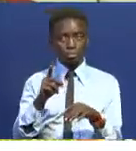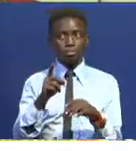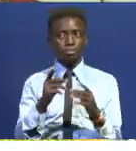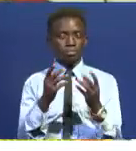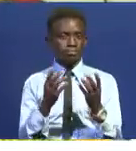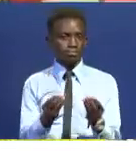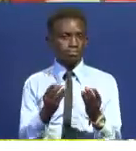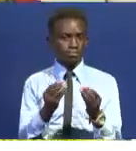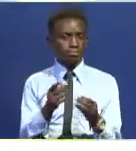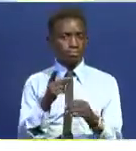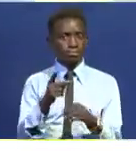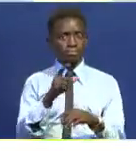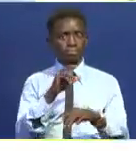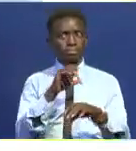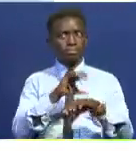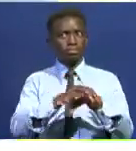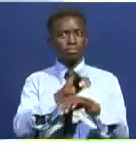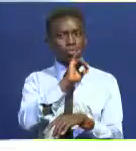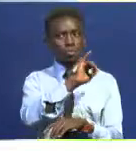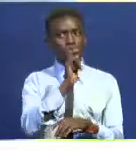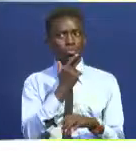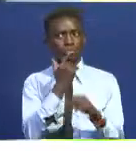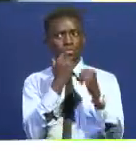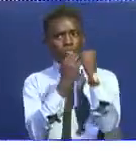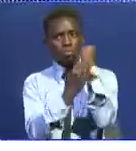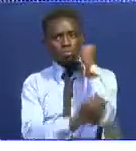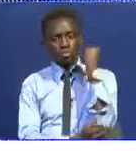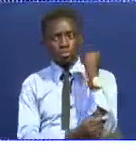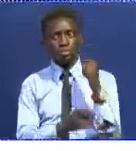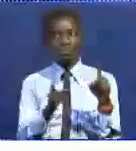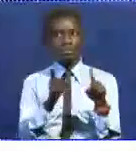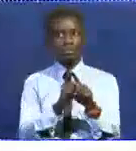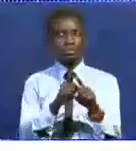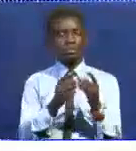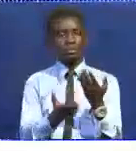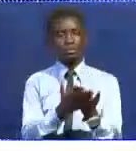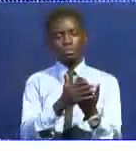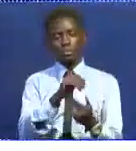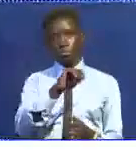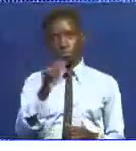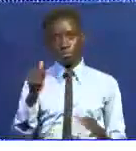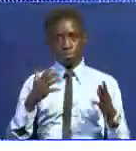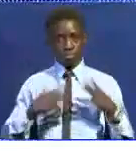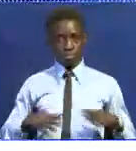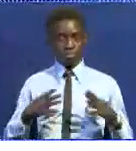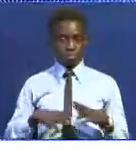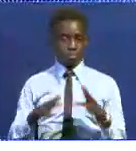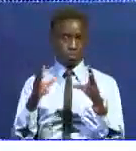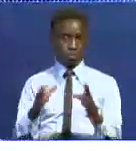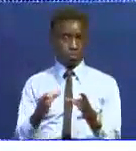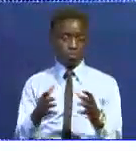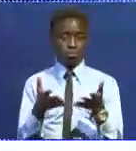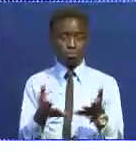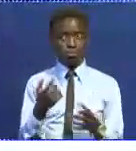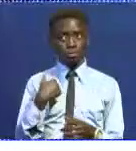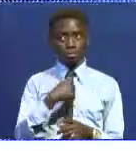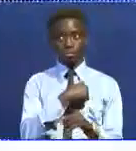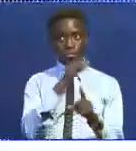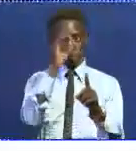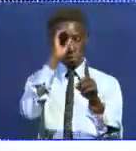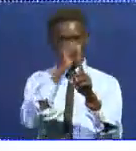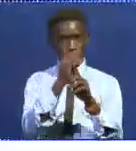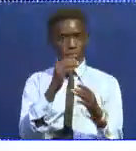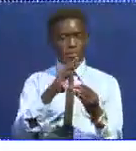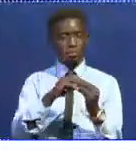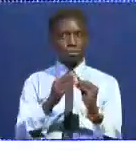the marginalized and underserved segments of the population. We are driven by the goal of creating an environment